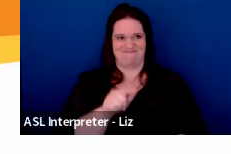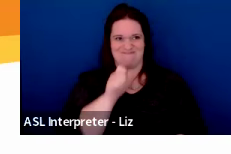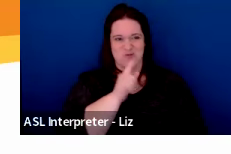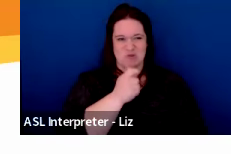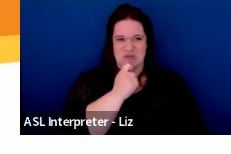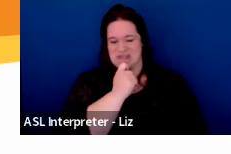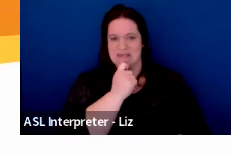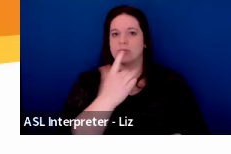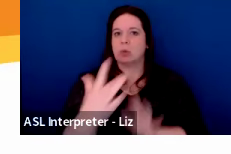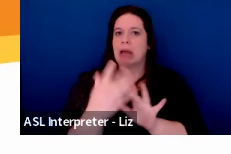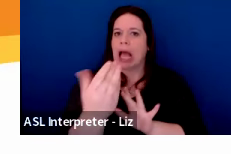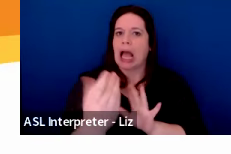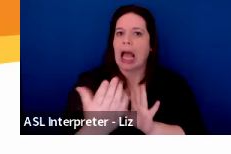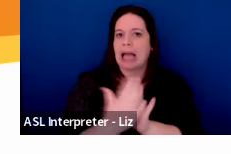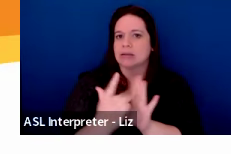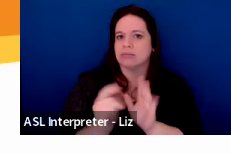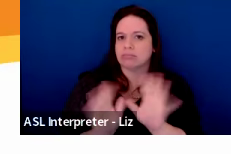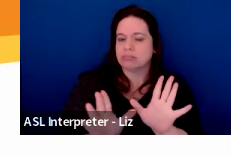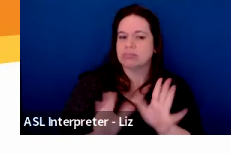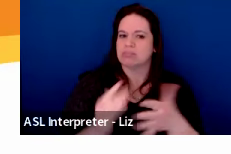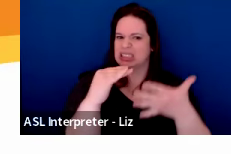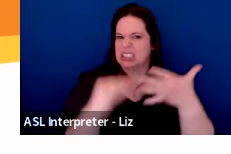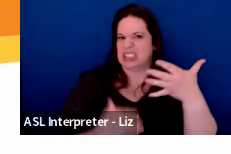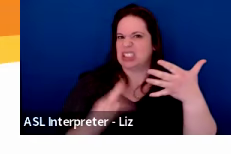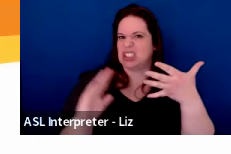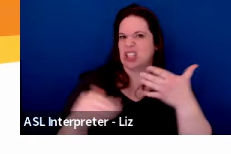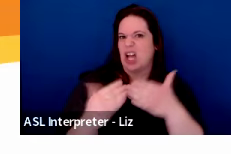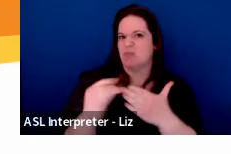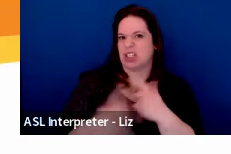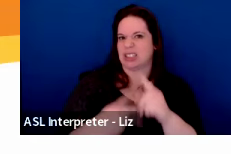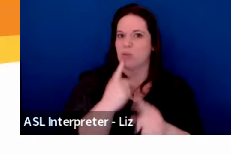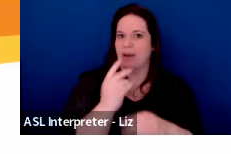is lists pretty much all the projects that we fund.